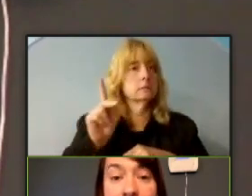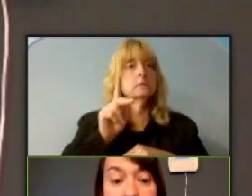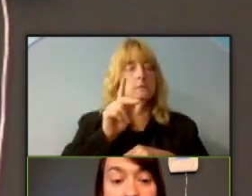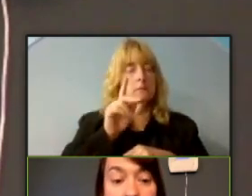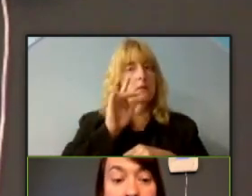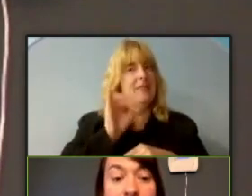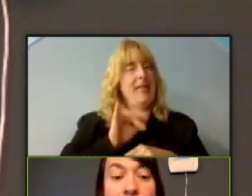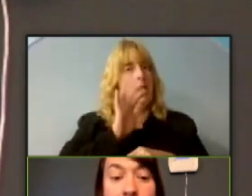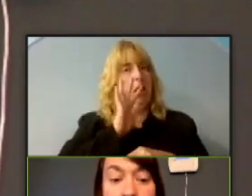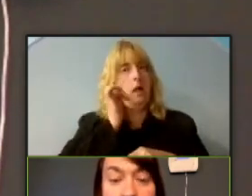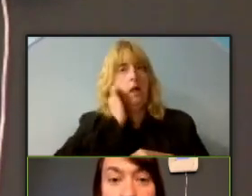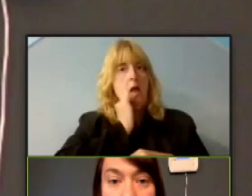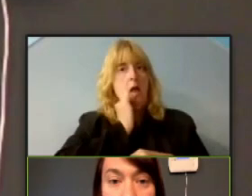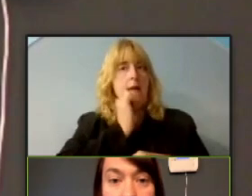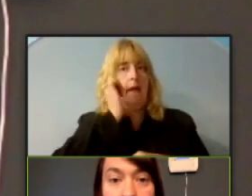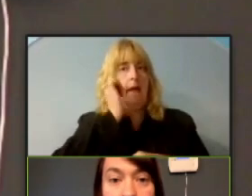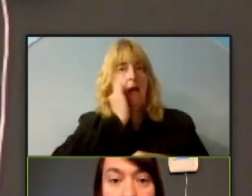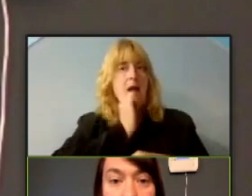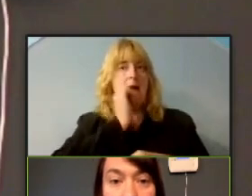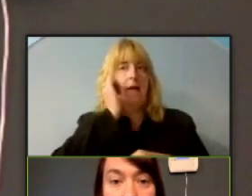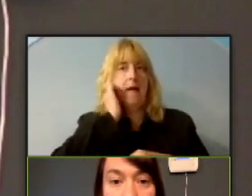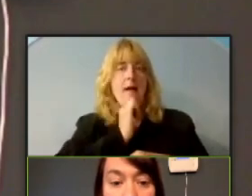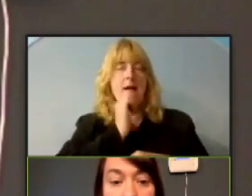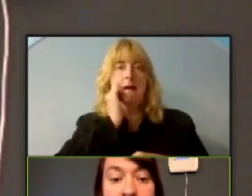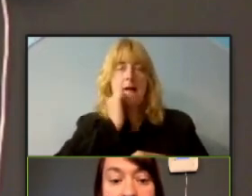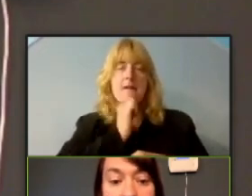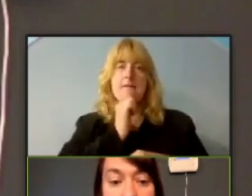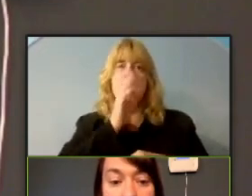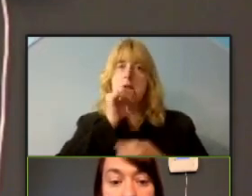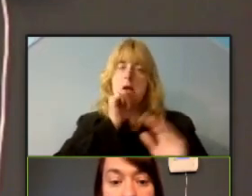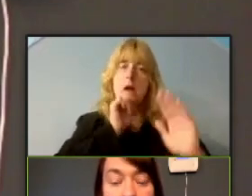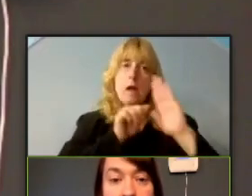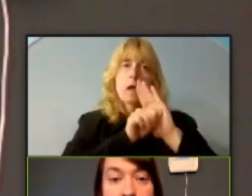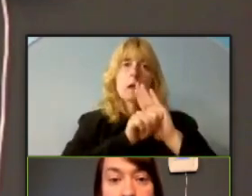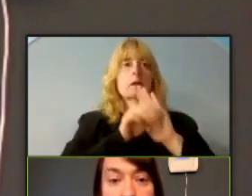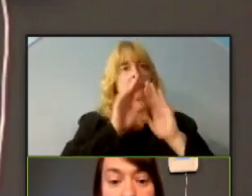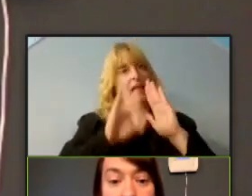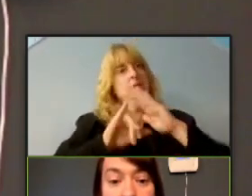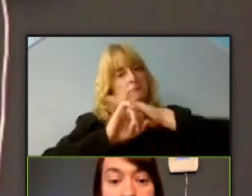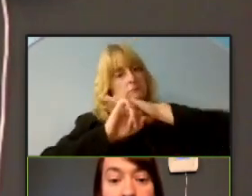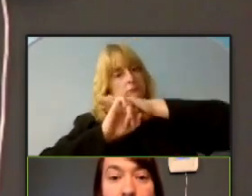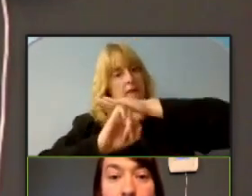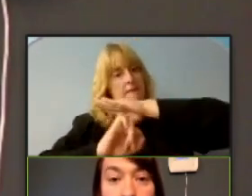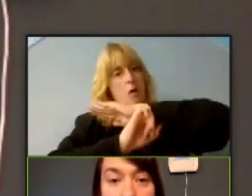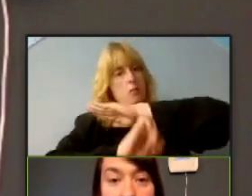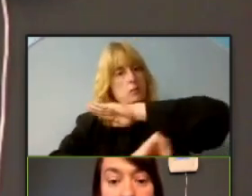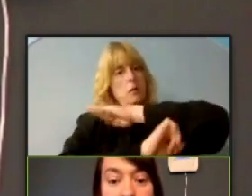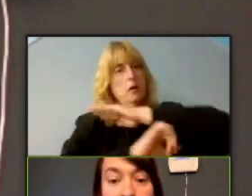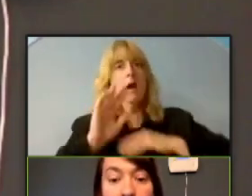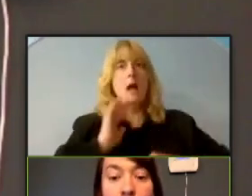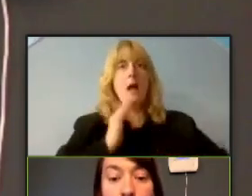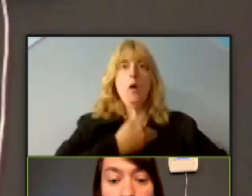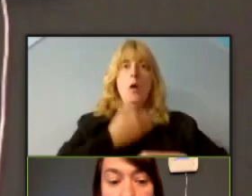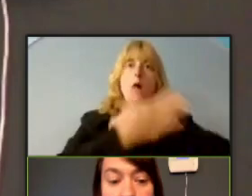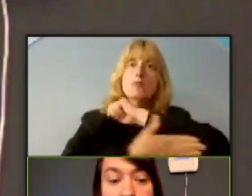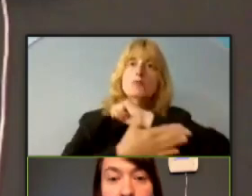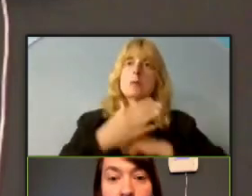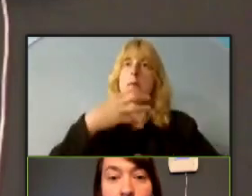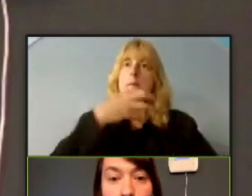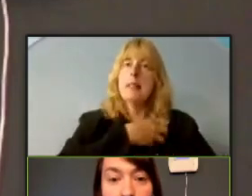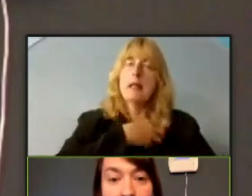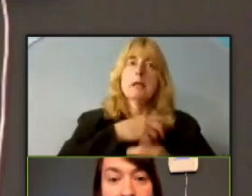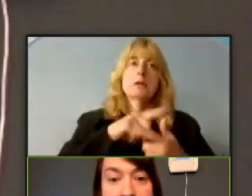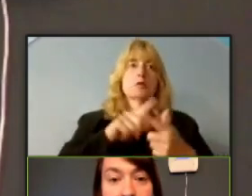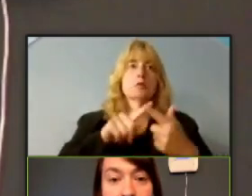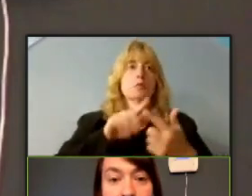the foundation of our country. The police, our schools, our courts, our homes,